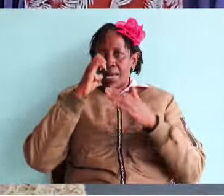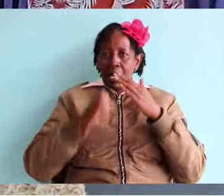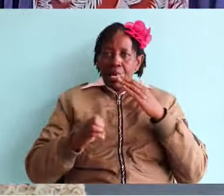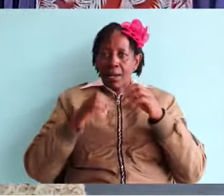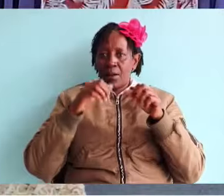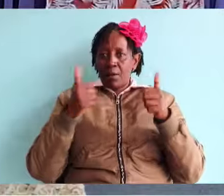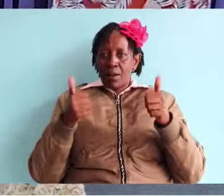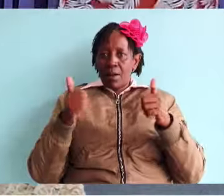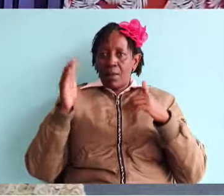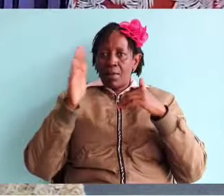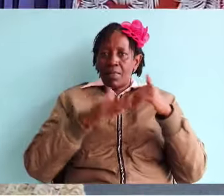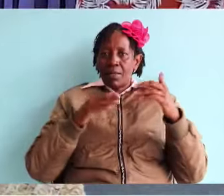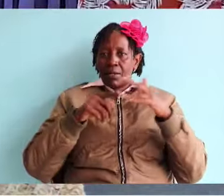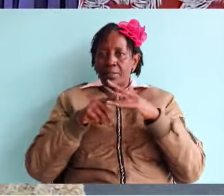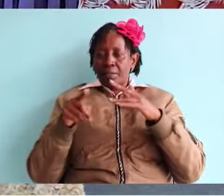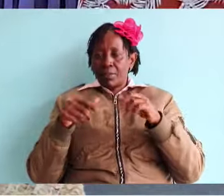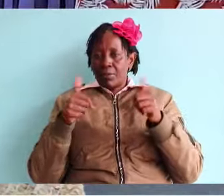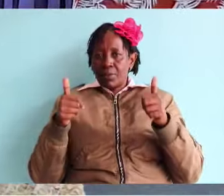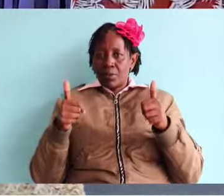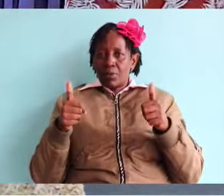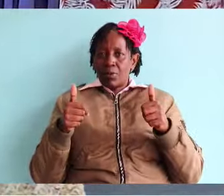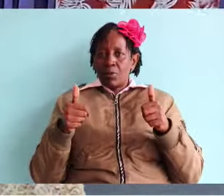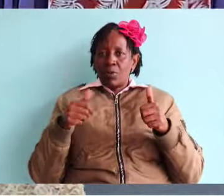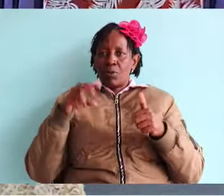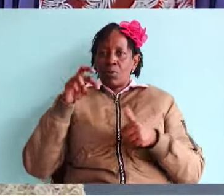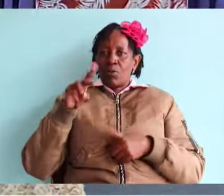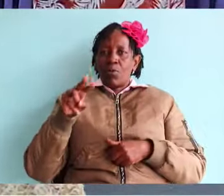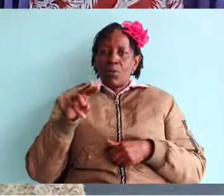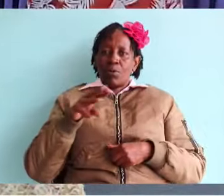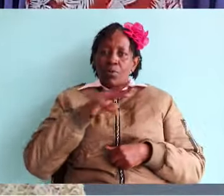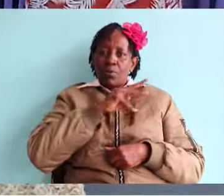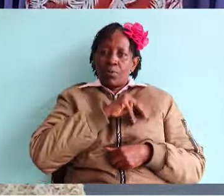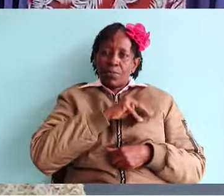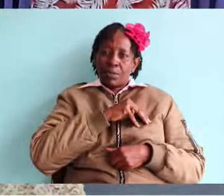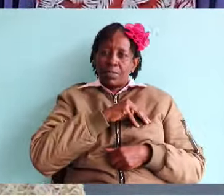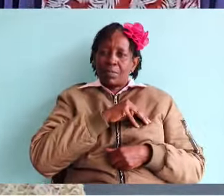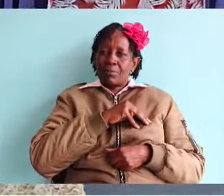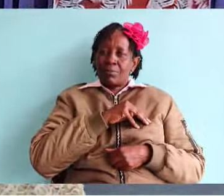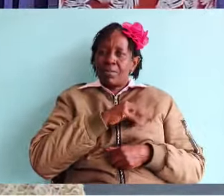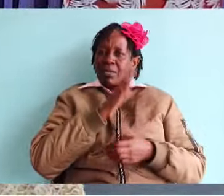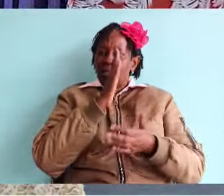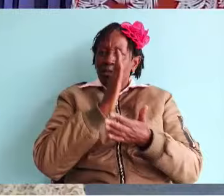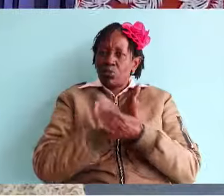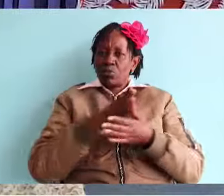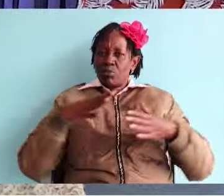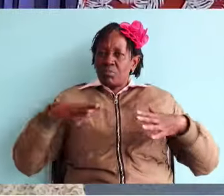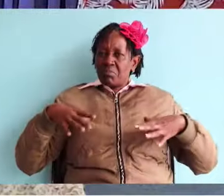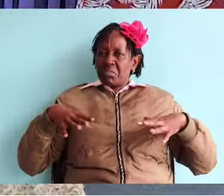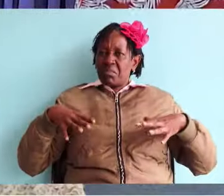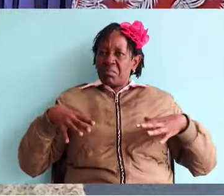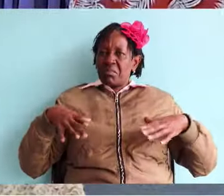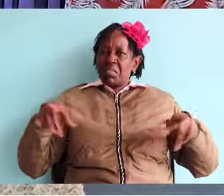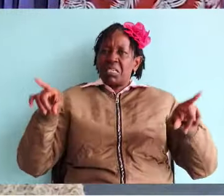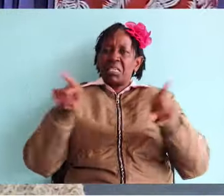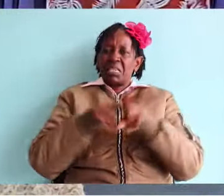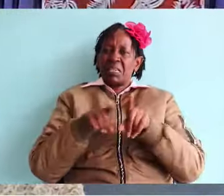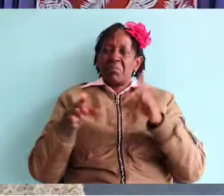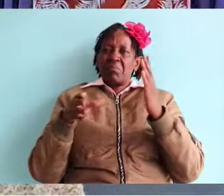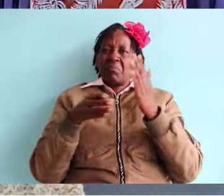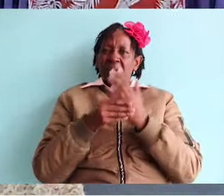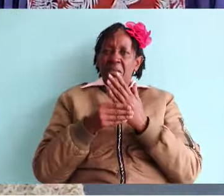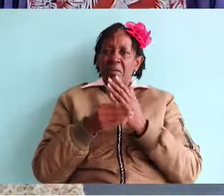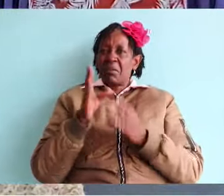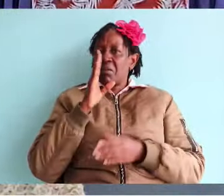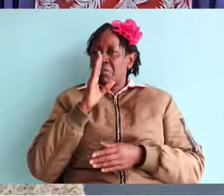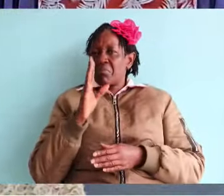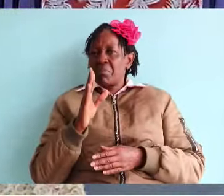pride. May you walk in patience, avoiding the traps of pride and entitlement, staying vigilant against the allure